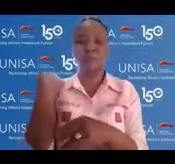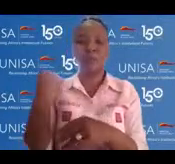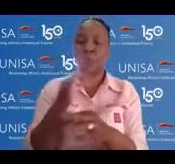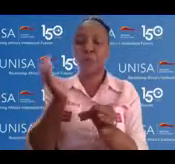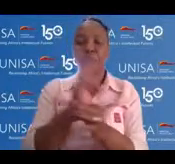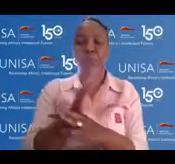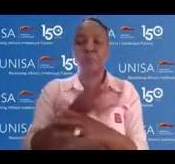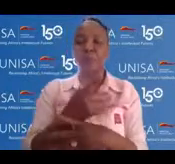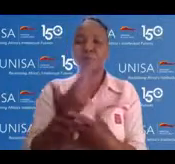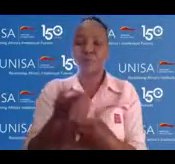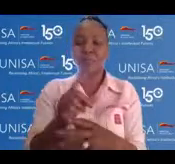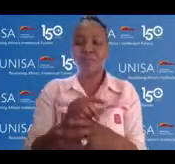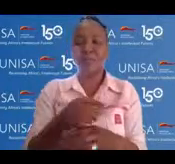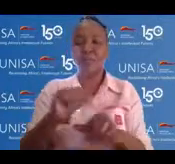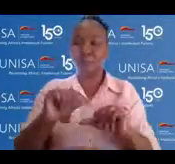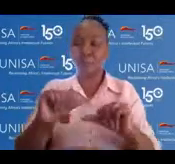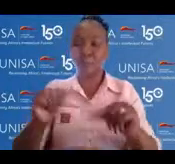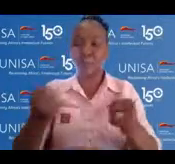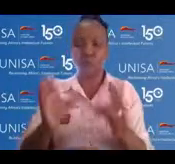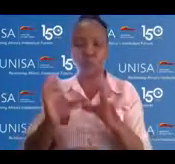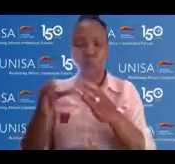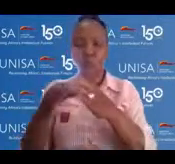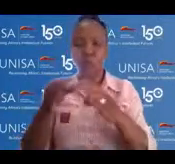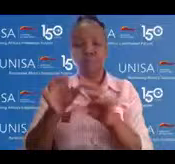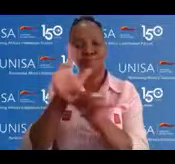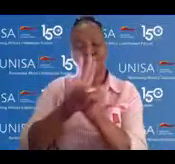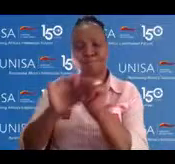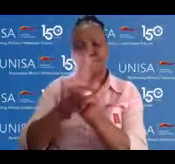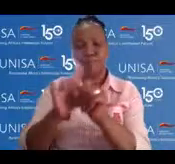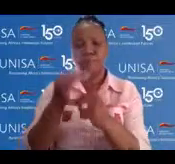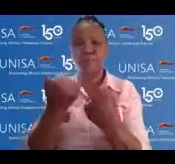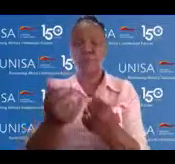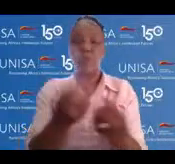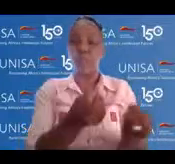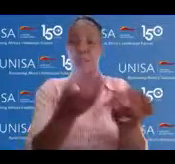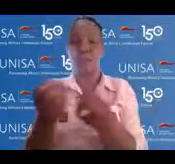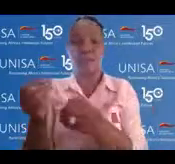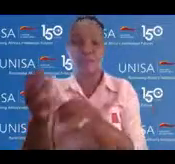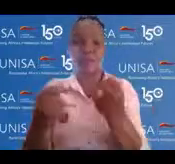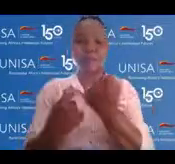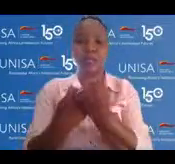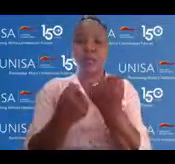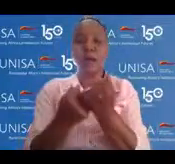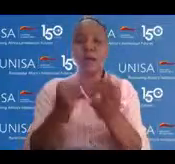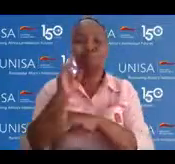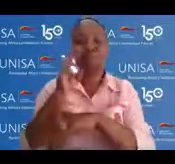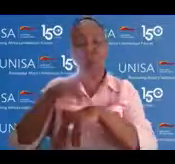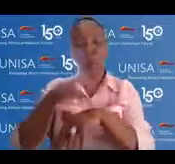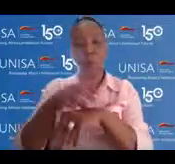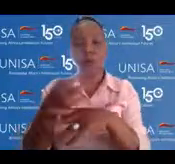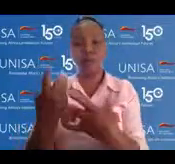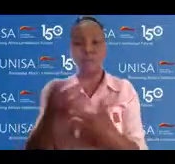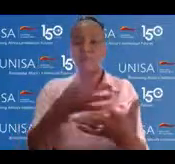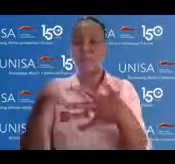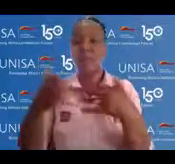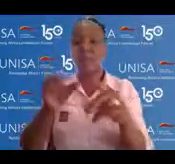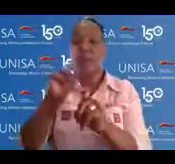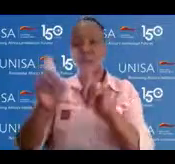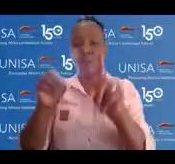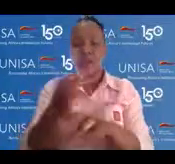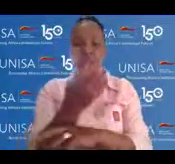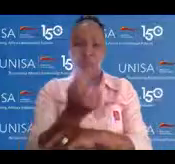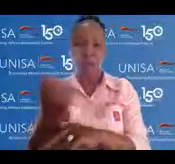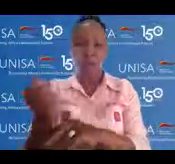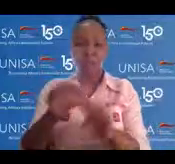of facilitators are in the background ready to provide the support that you need with whatever questions that you may have, from assessments to